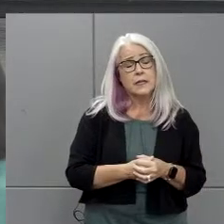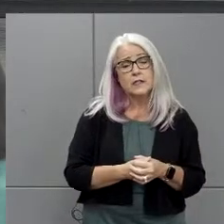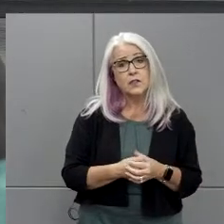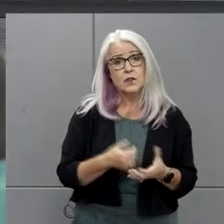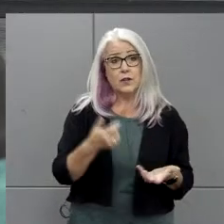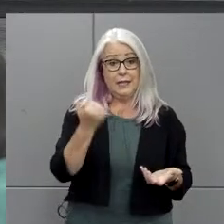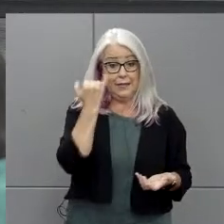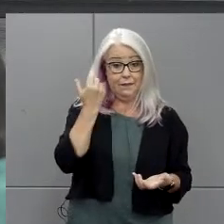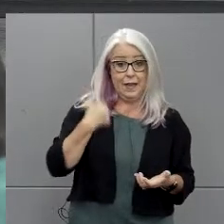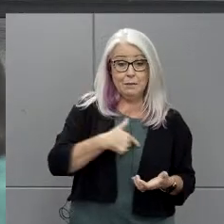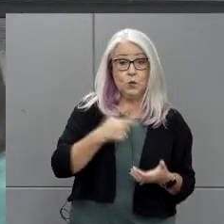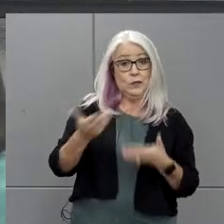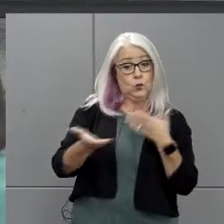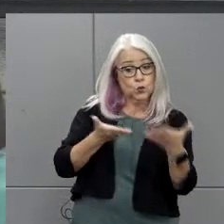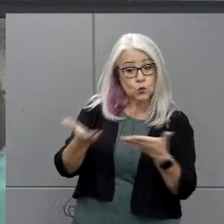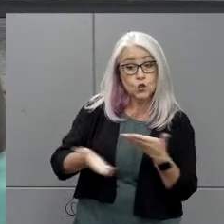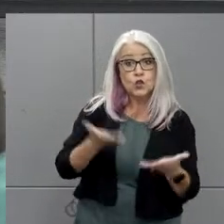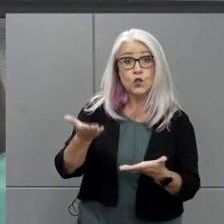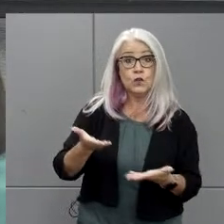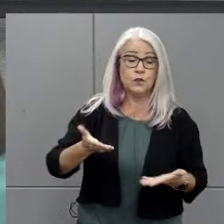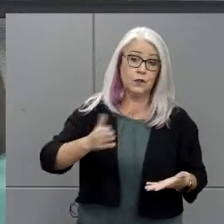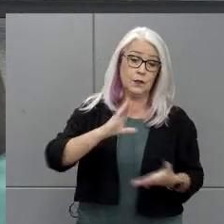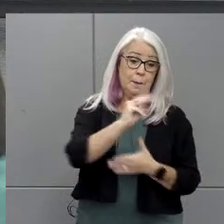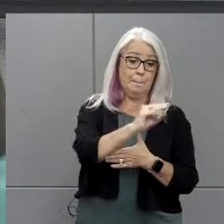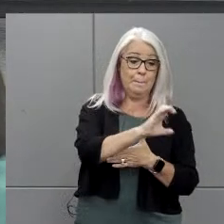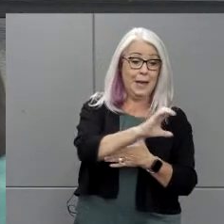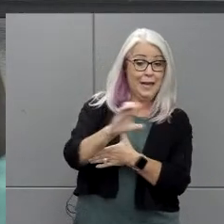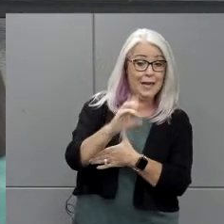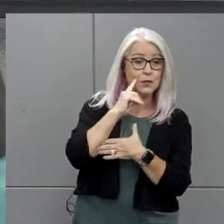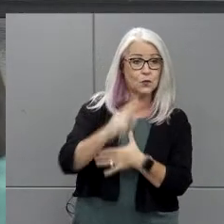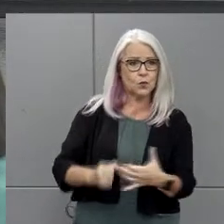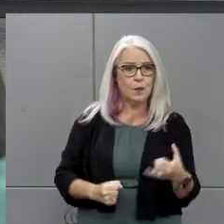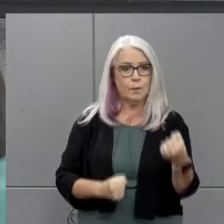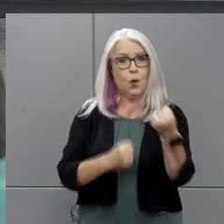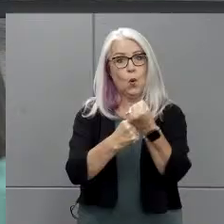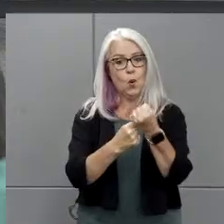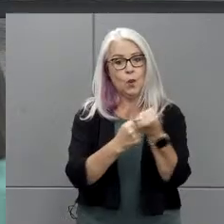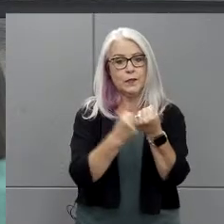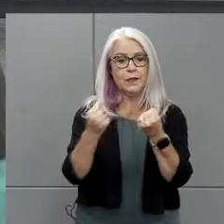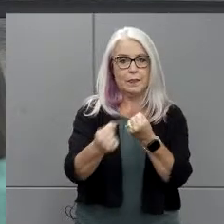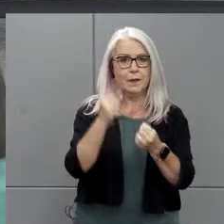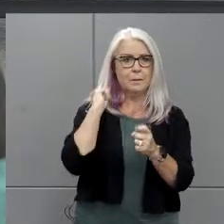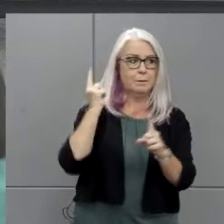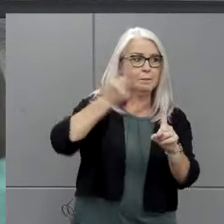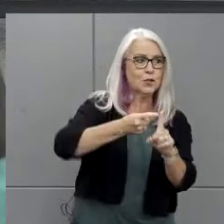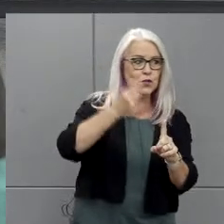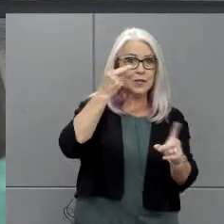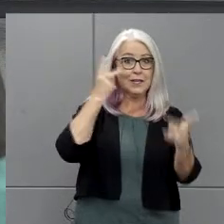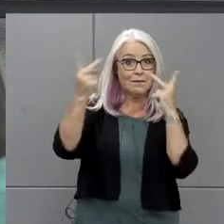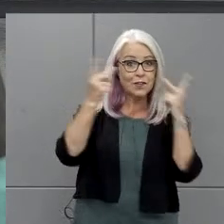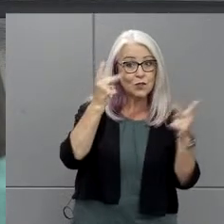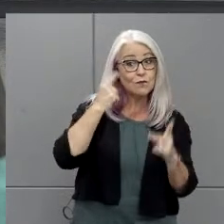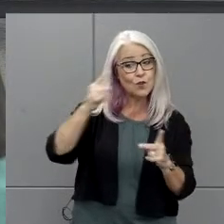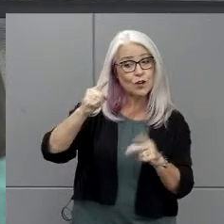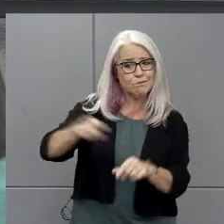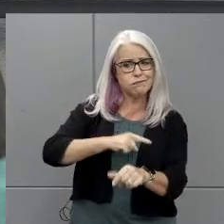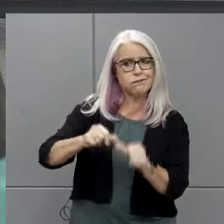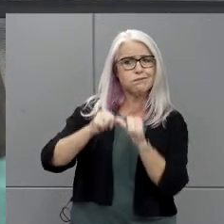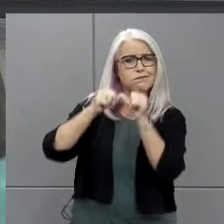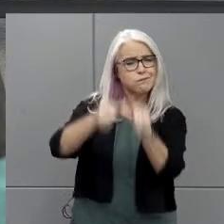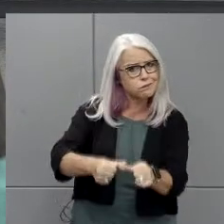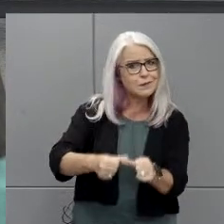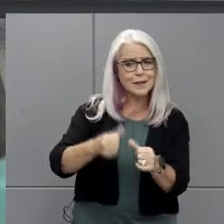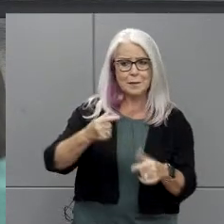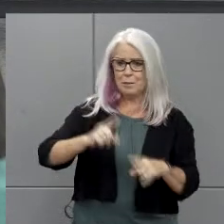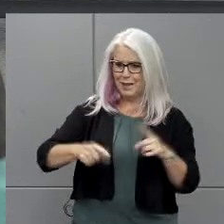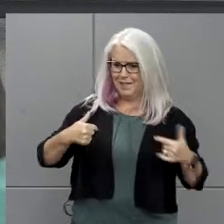to serve Mott, to uphold the mission, the vision, the long legacy of Mott College, but I'm not here to